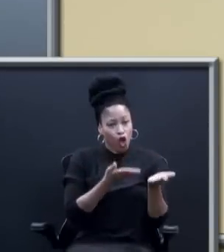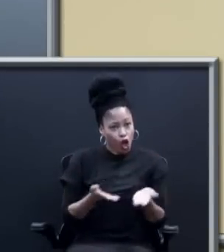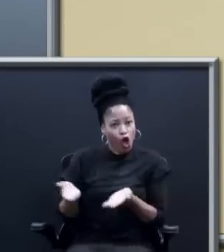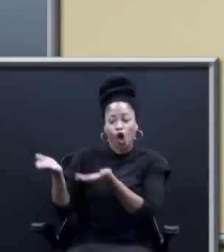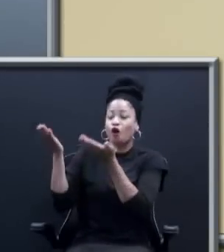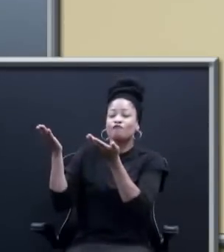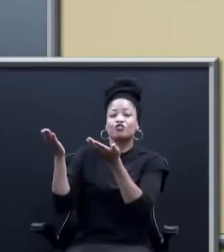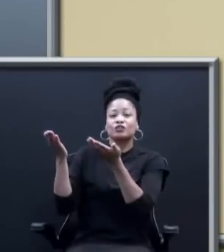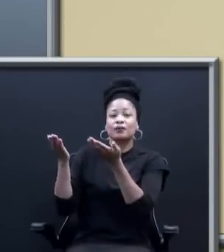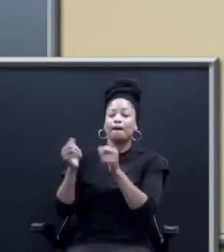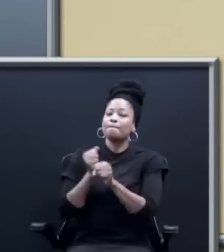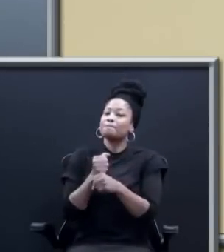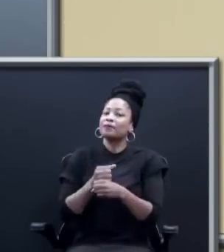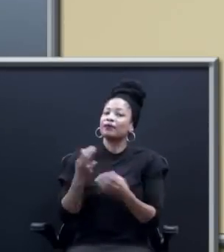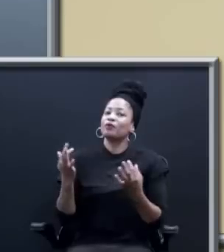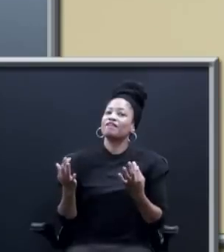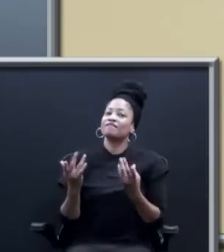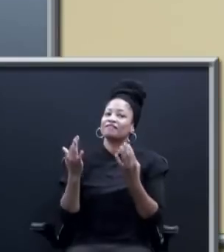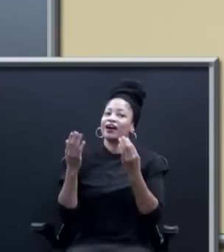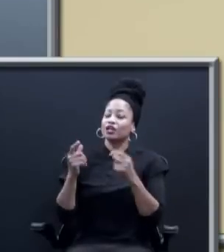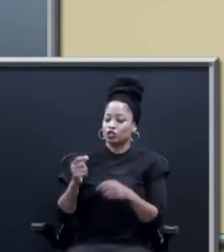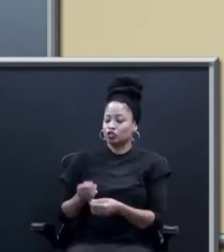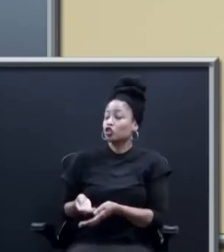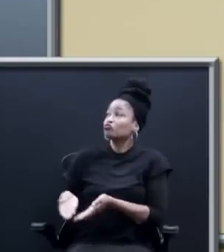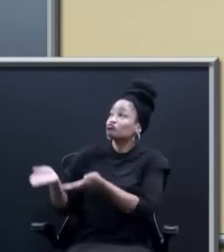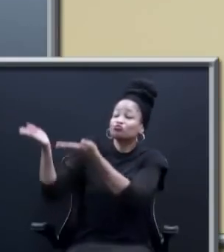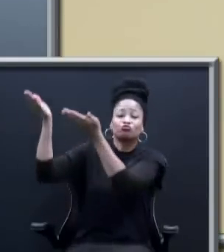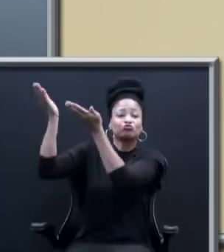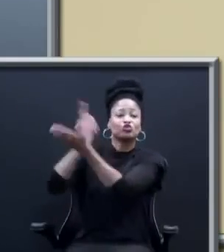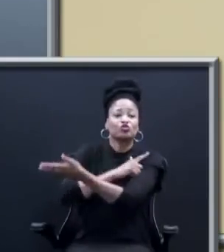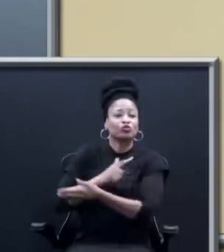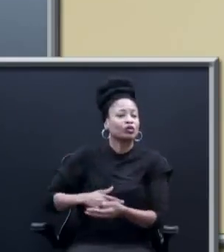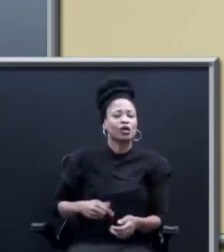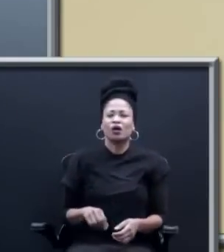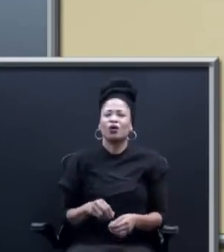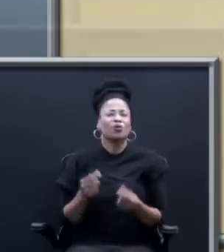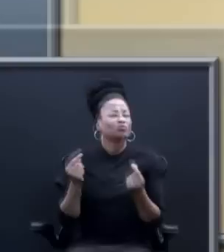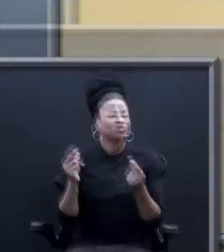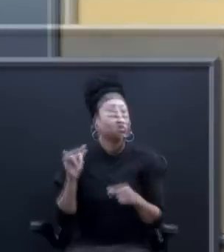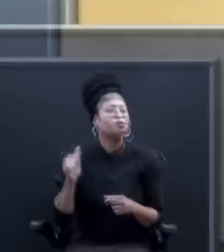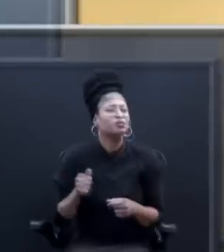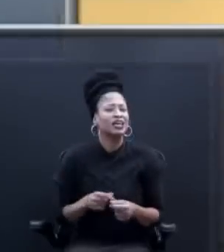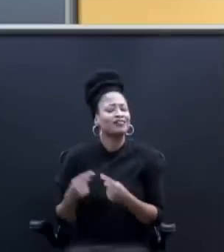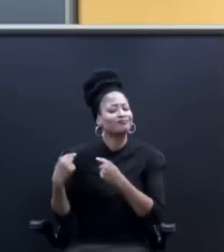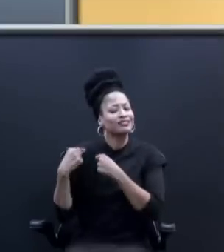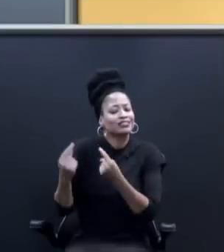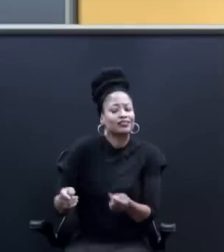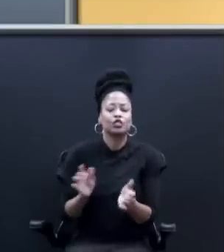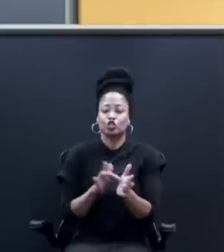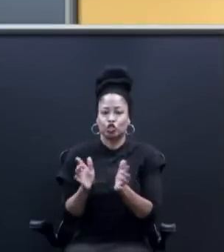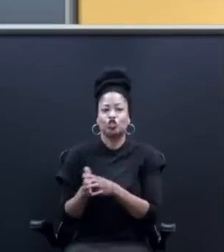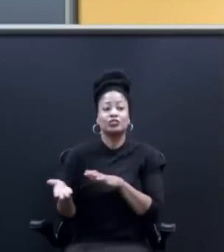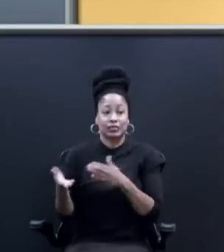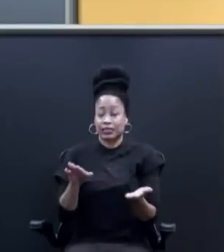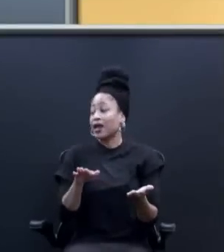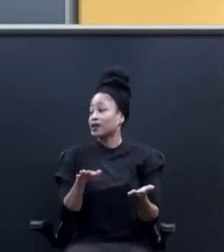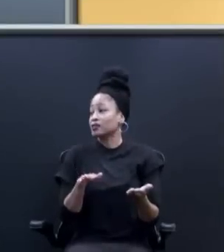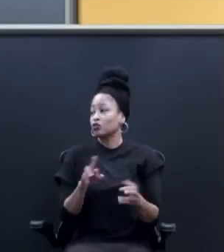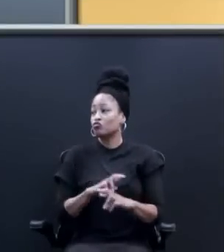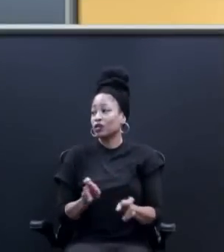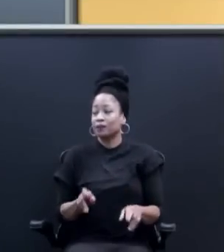offer an offering made by fire unto the Lord. So we don't do that since Jesus died. So we're going to have a look and see what